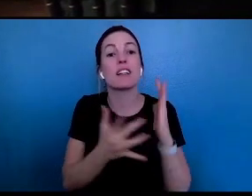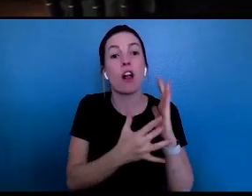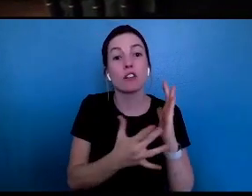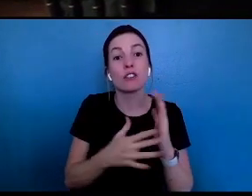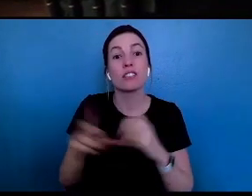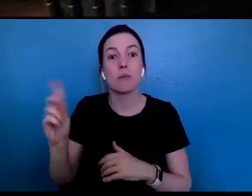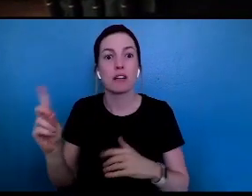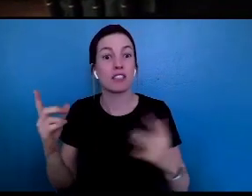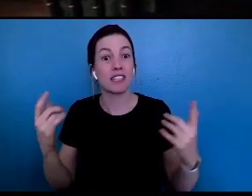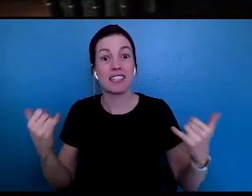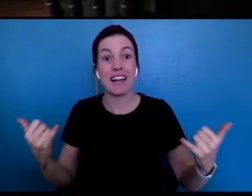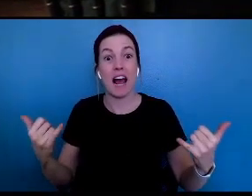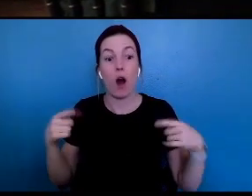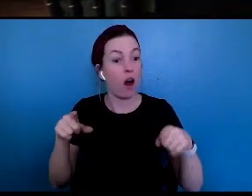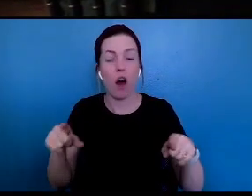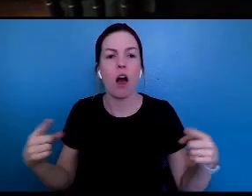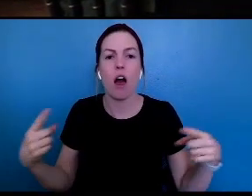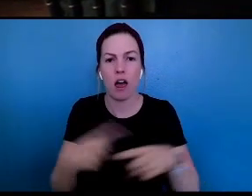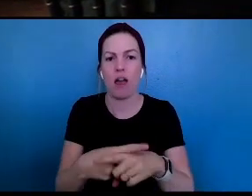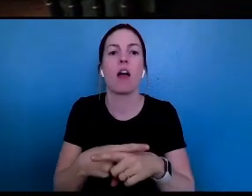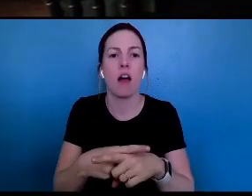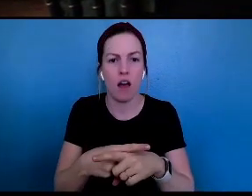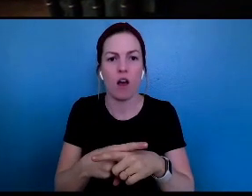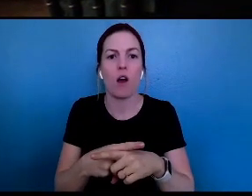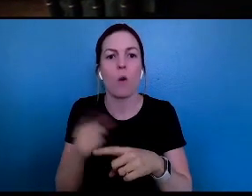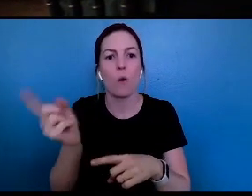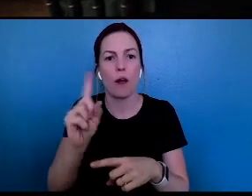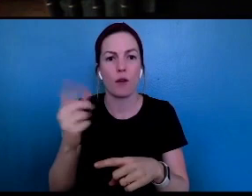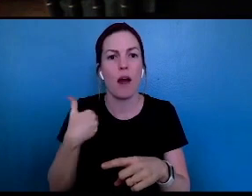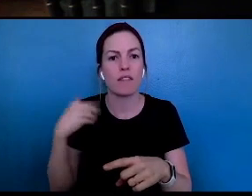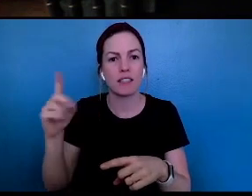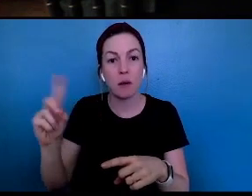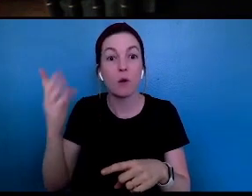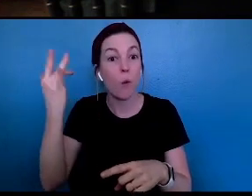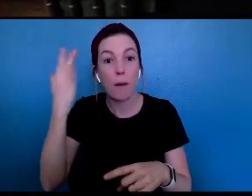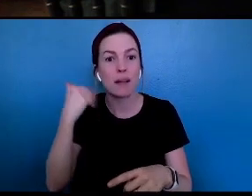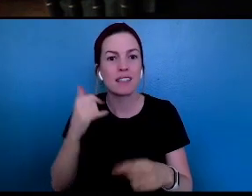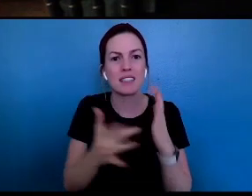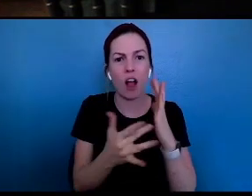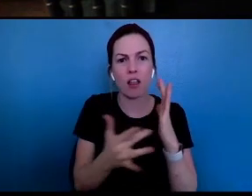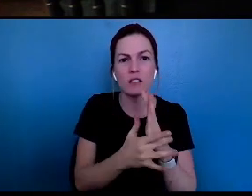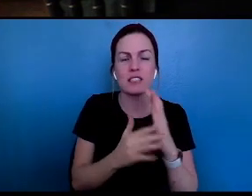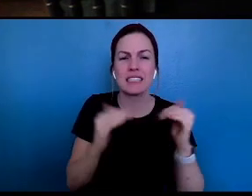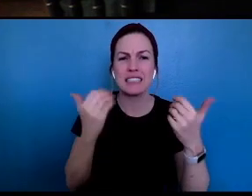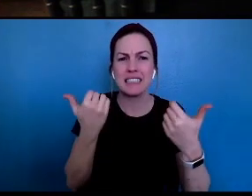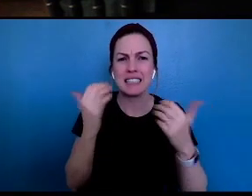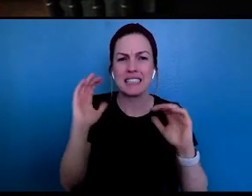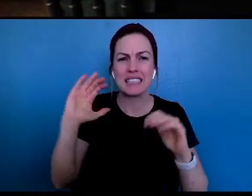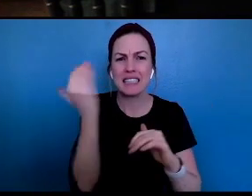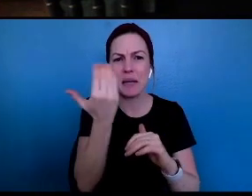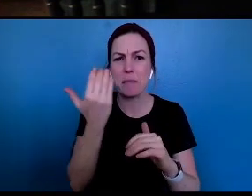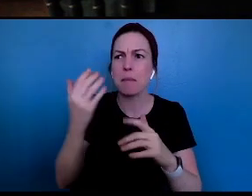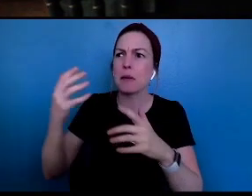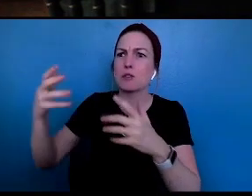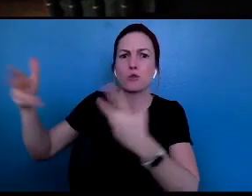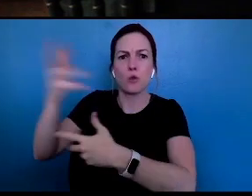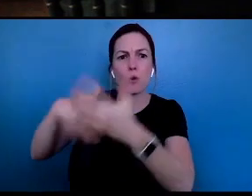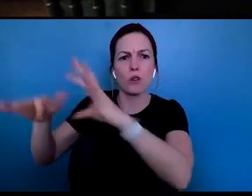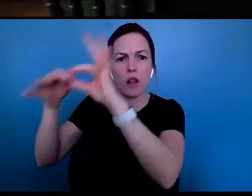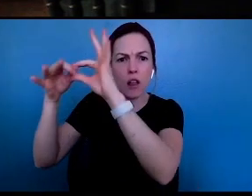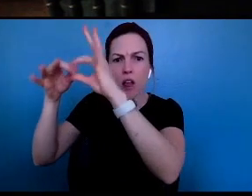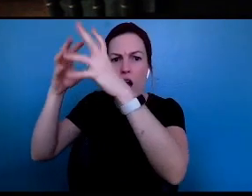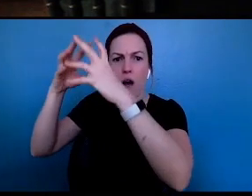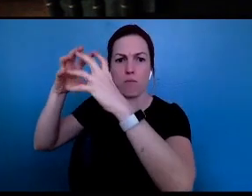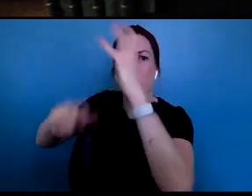conflict in most liberal democracies, with technology seen as either breaking down social fabric or increasing centralized